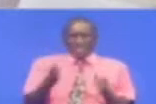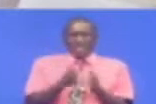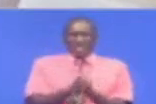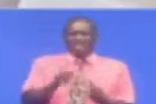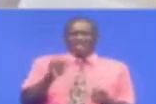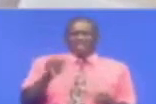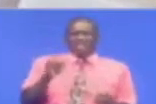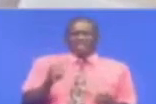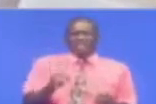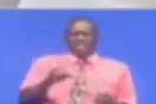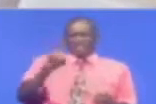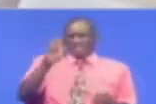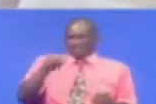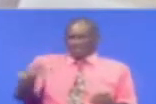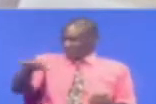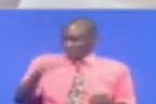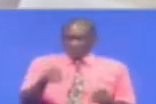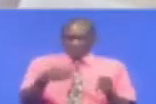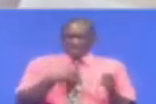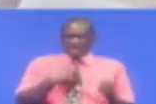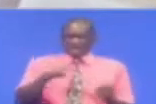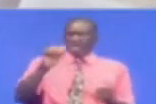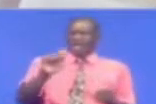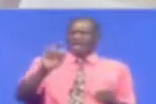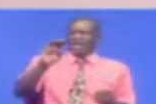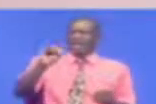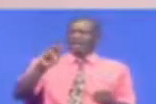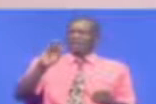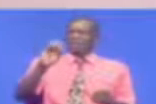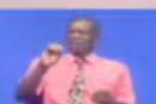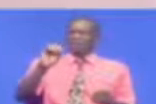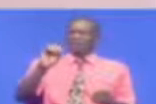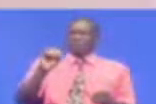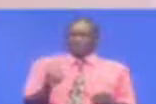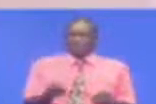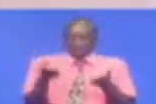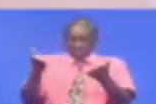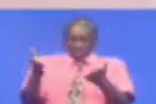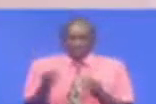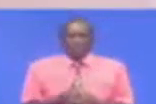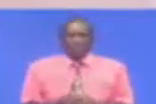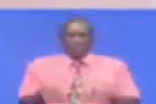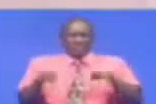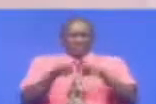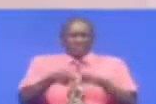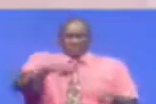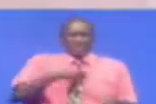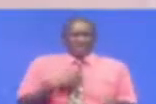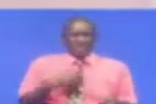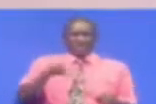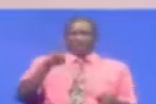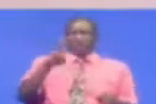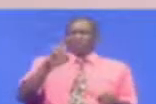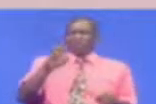Dan Mwangi is around. Then we had Julian's Amboko, is here. And Joseph Warungu,